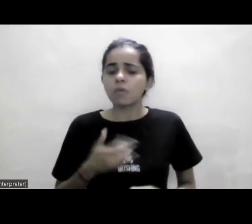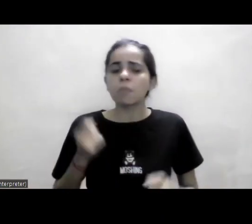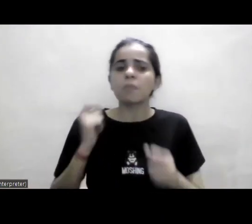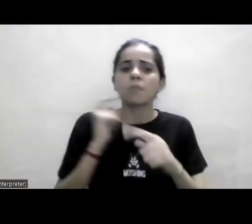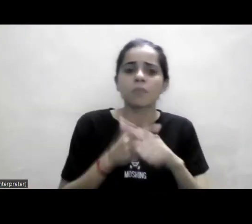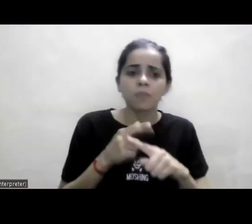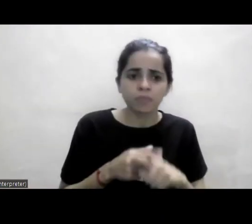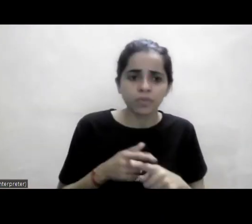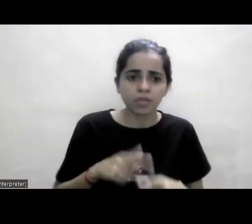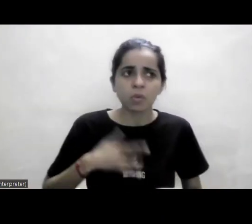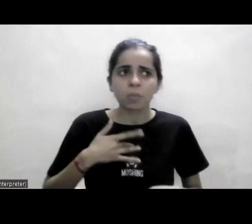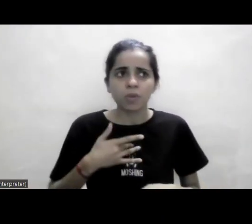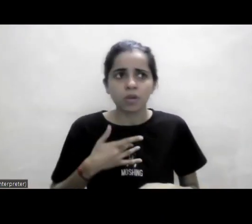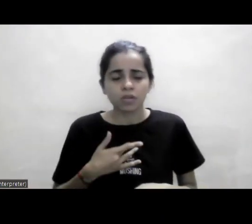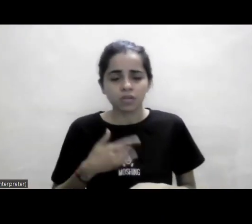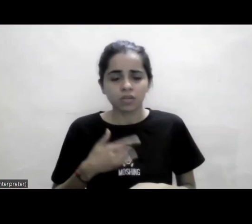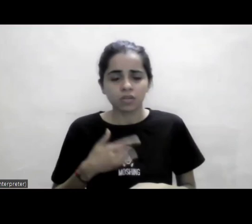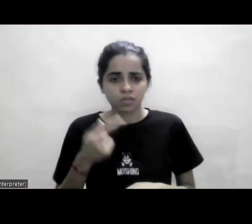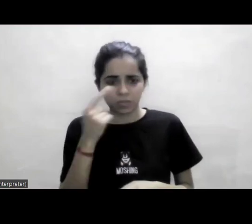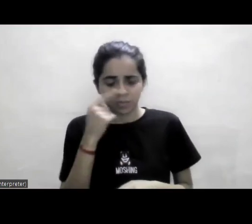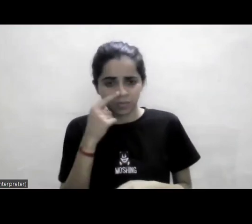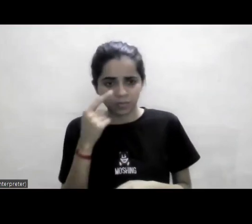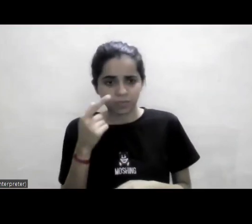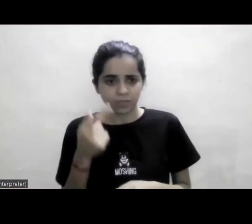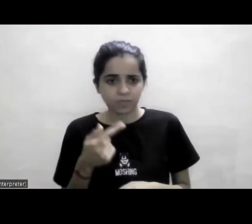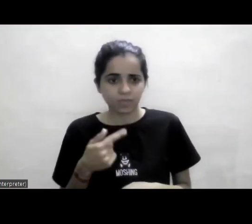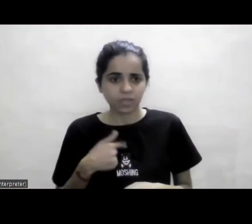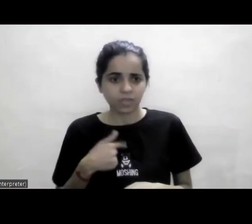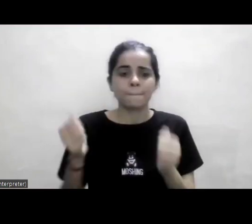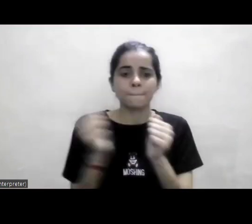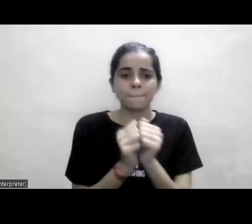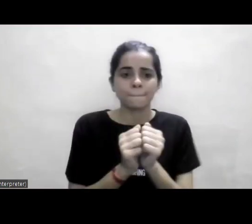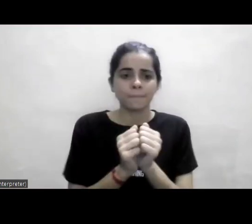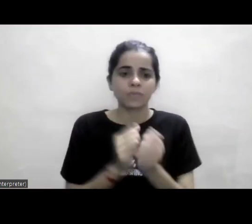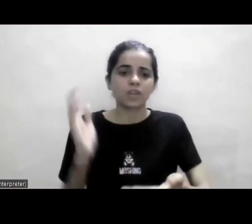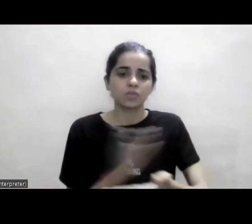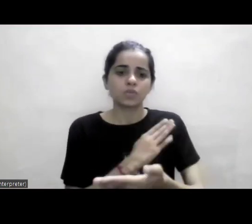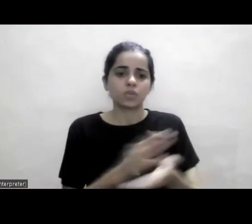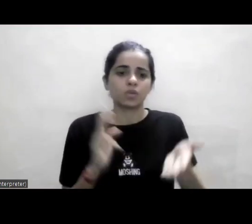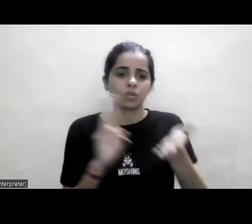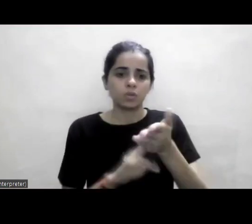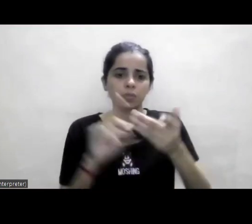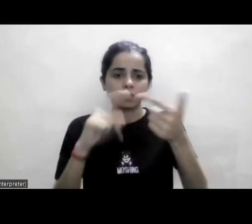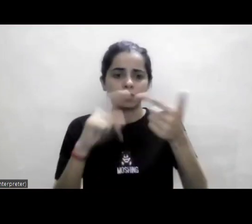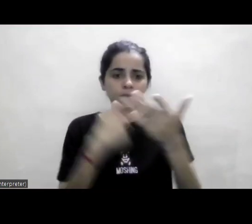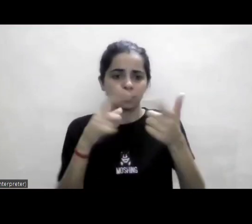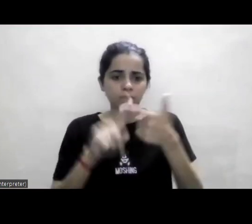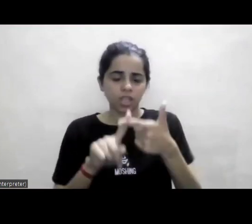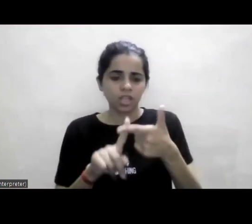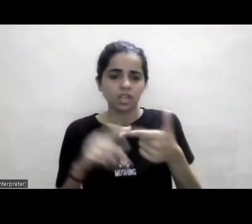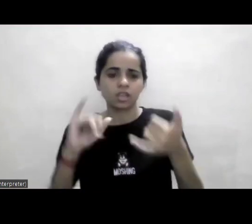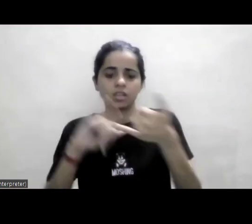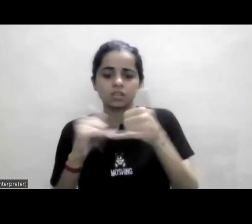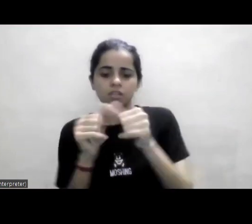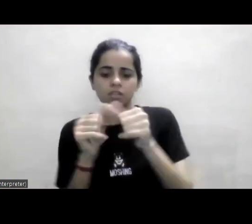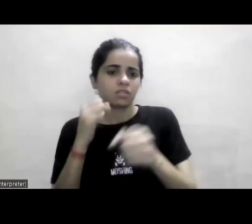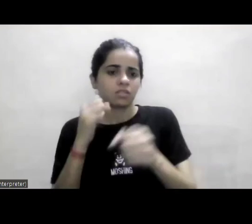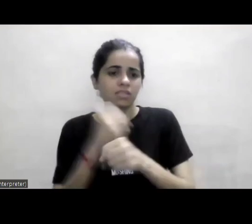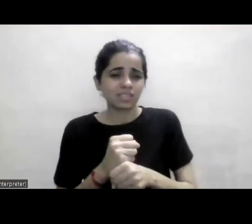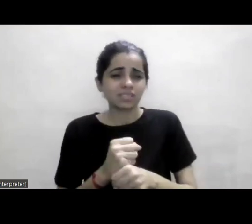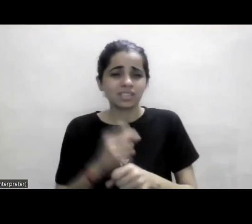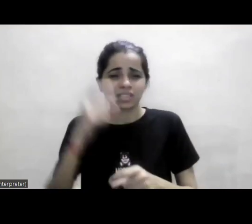that period where through that song, Mere Sang, they show the 9 months in the middle where he has an affective disorder very